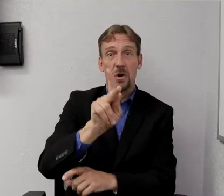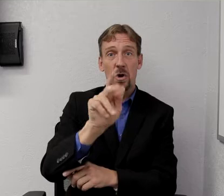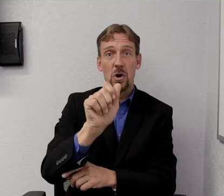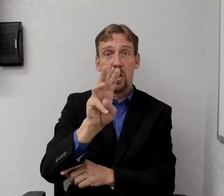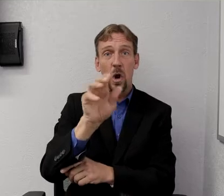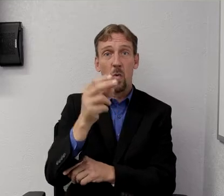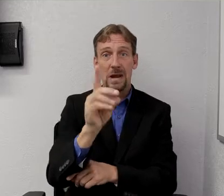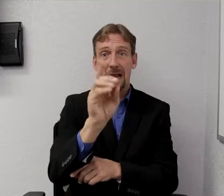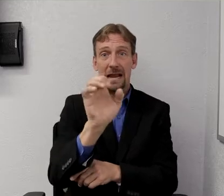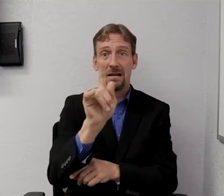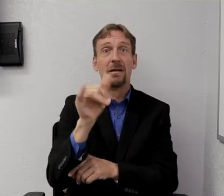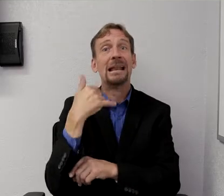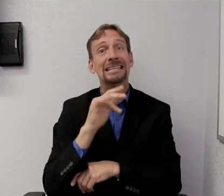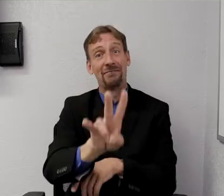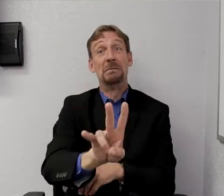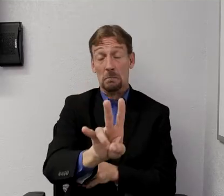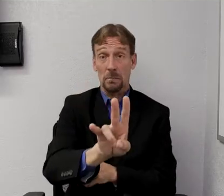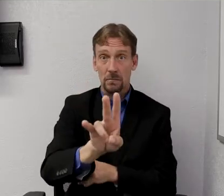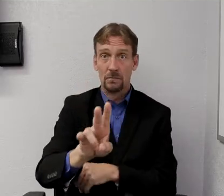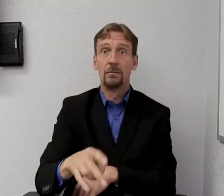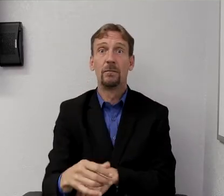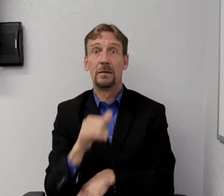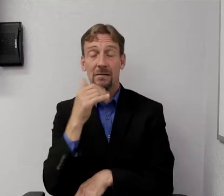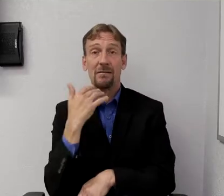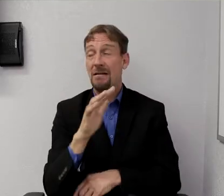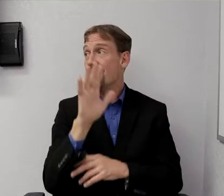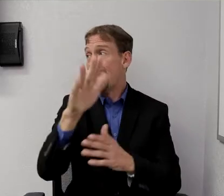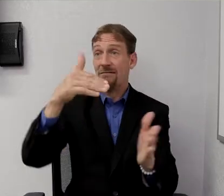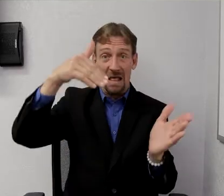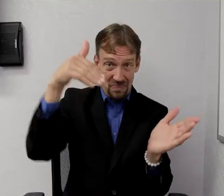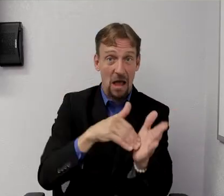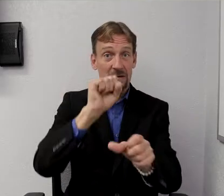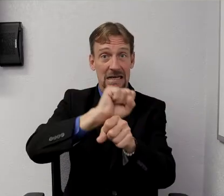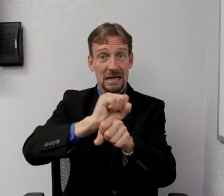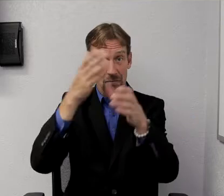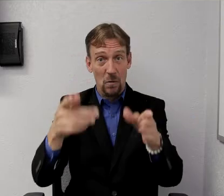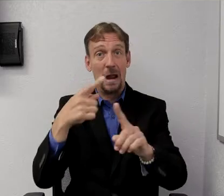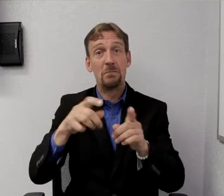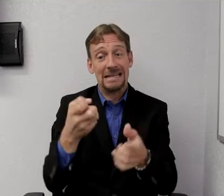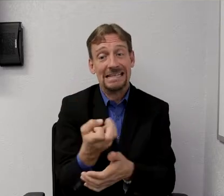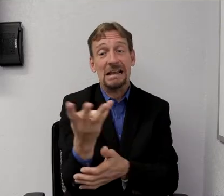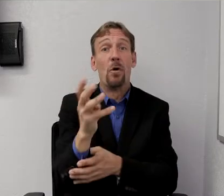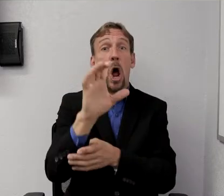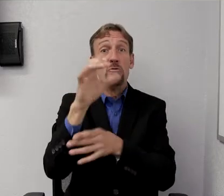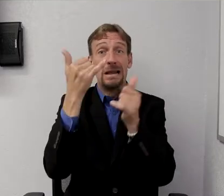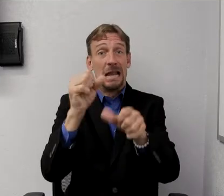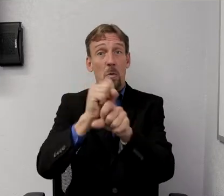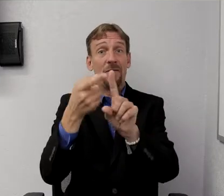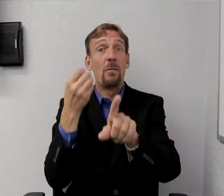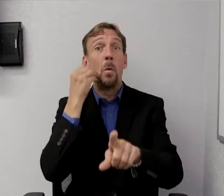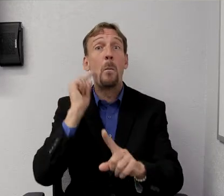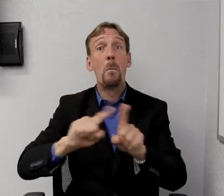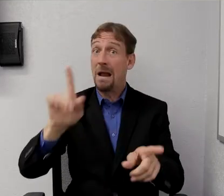so that's pretty good, 5,000 employees, although we have several hundred now that are working from home. But